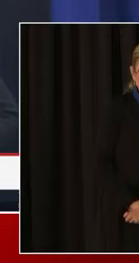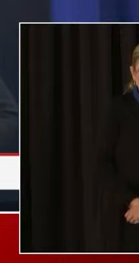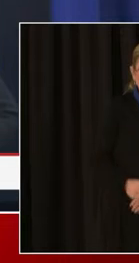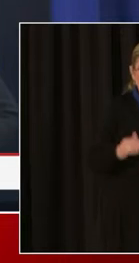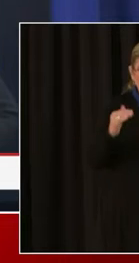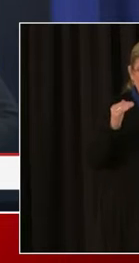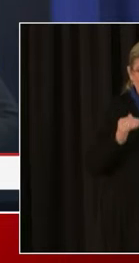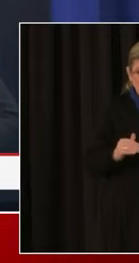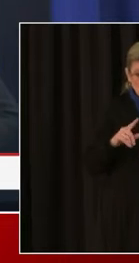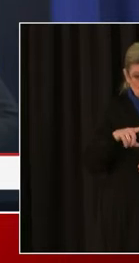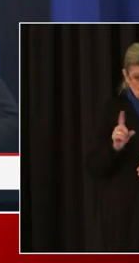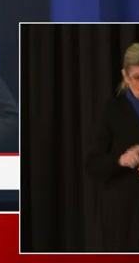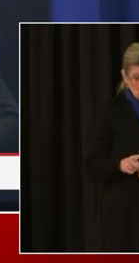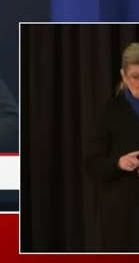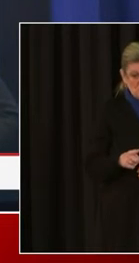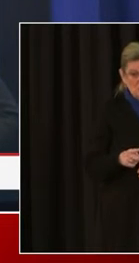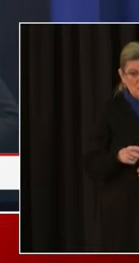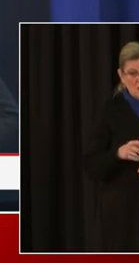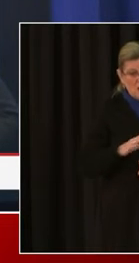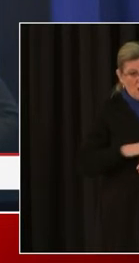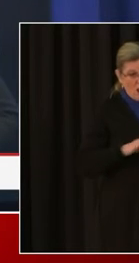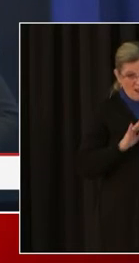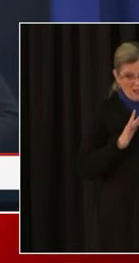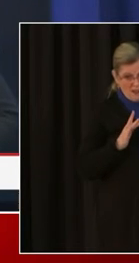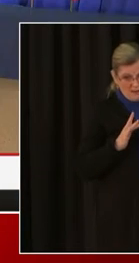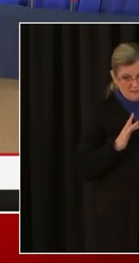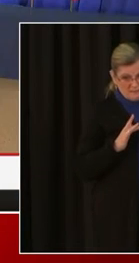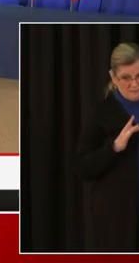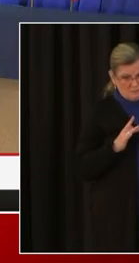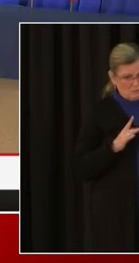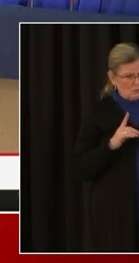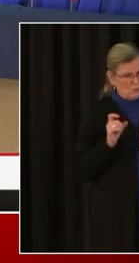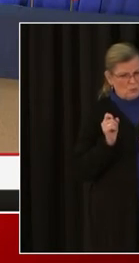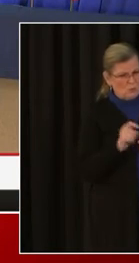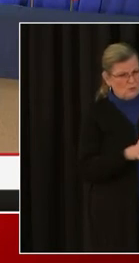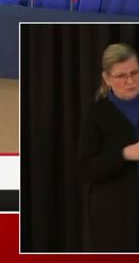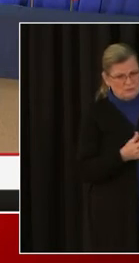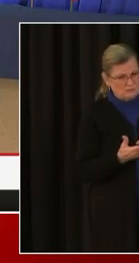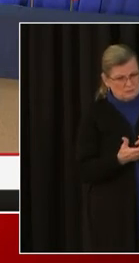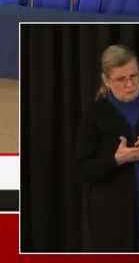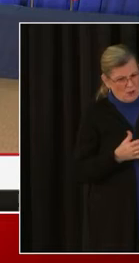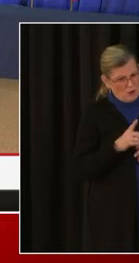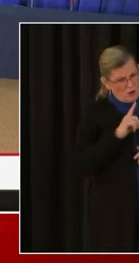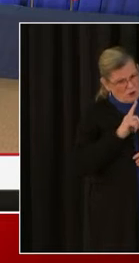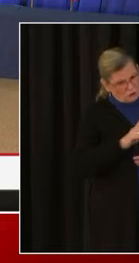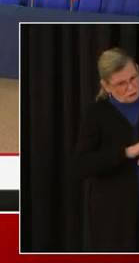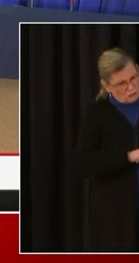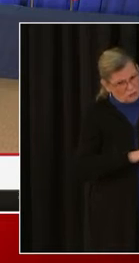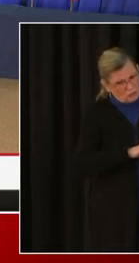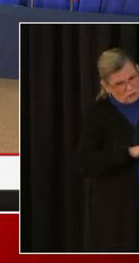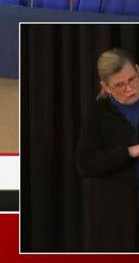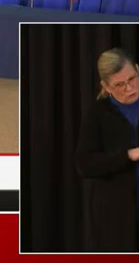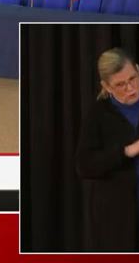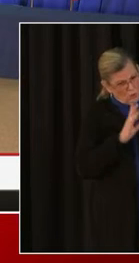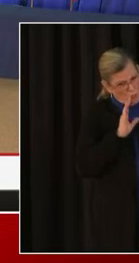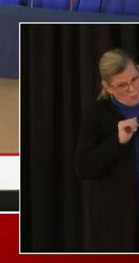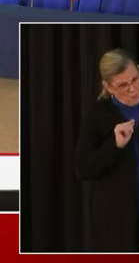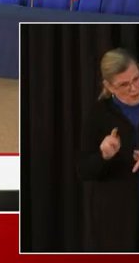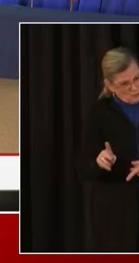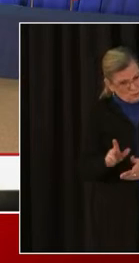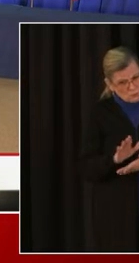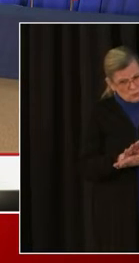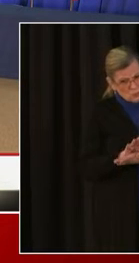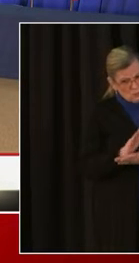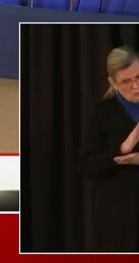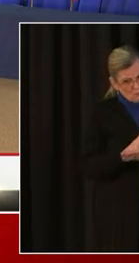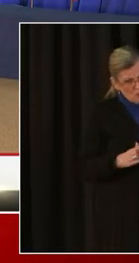This next question is also from online. The question is, are school nurses also returning to schools as part of